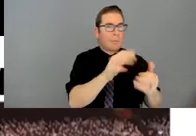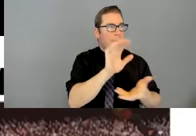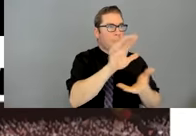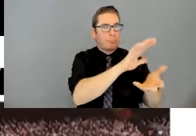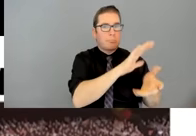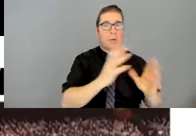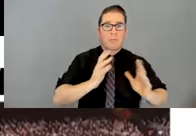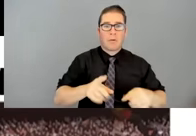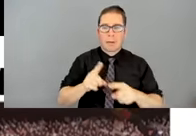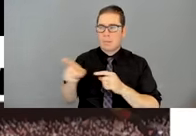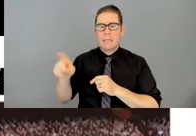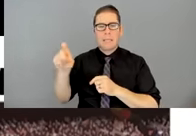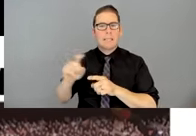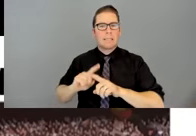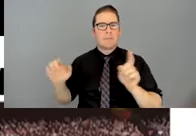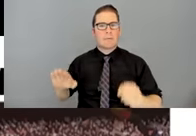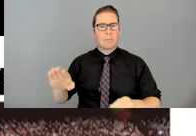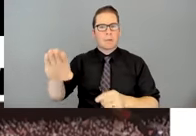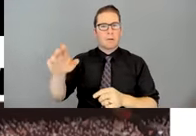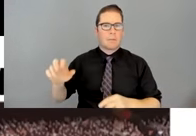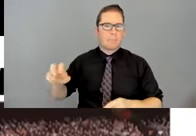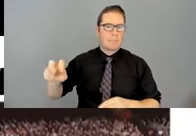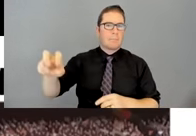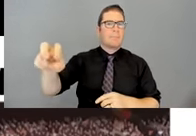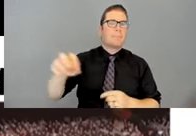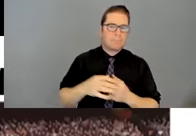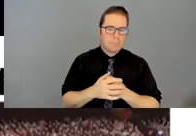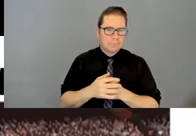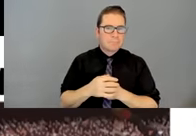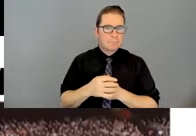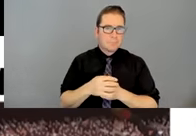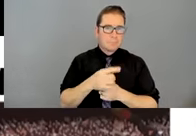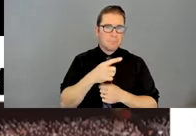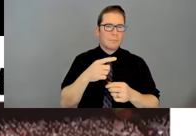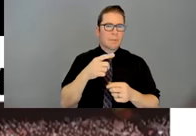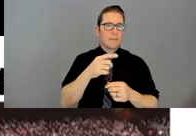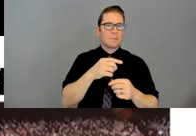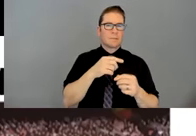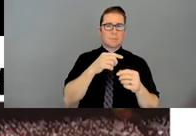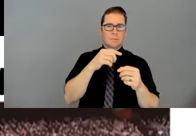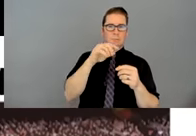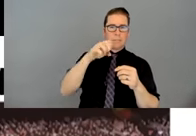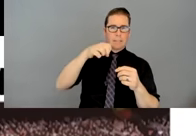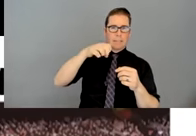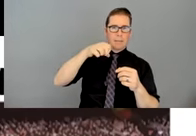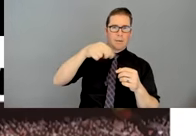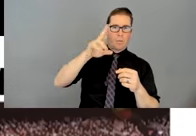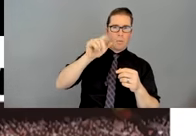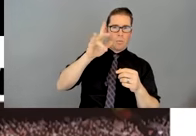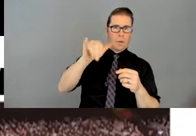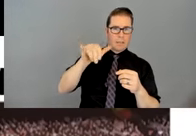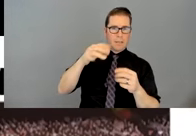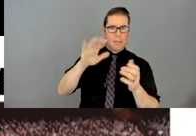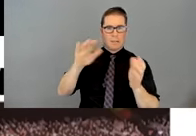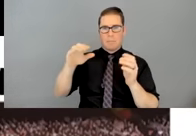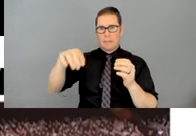image as a equality versus equity. I do want to also, though, be mindful that